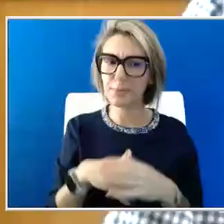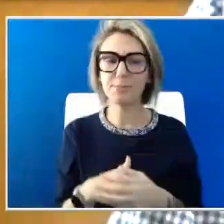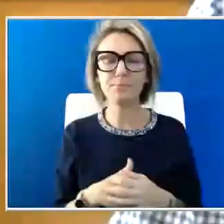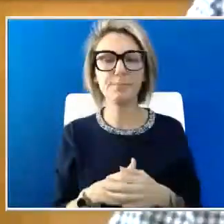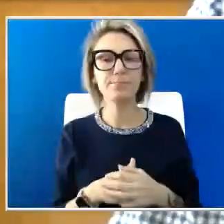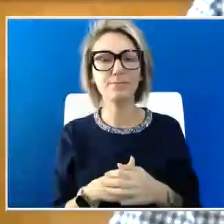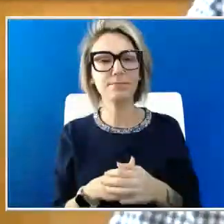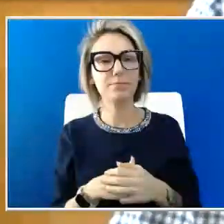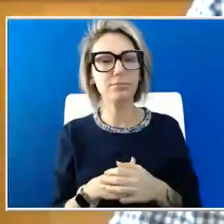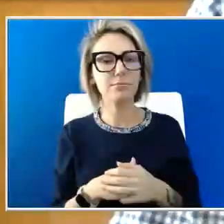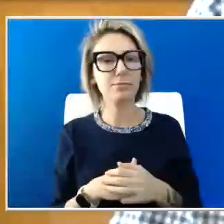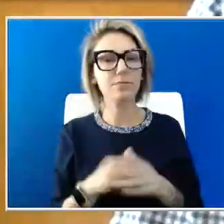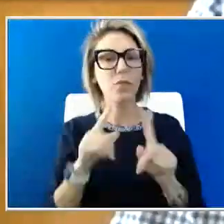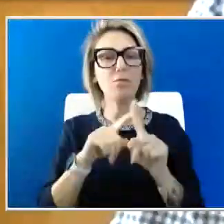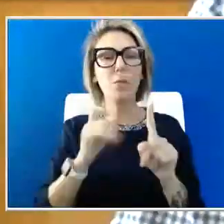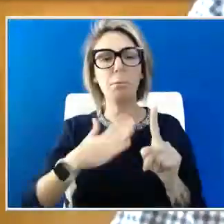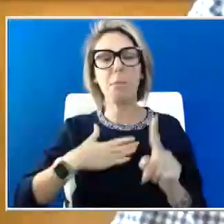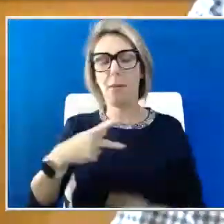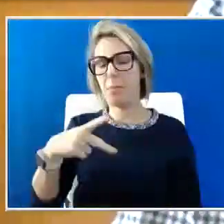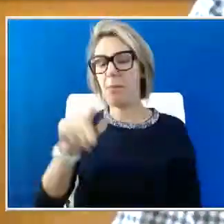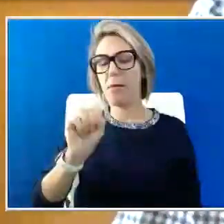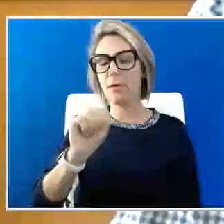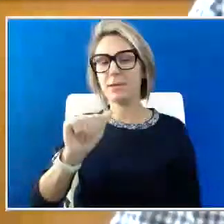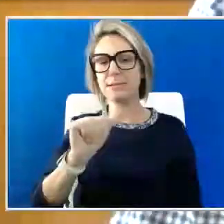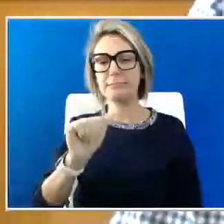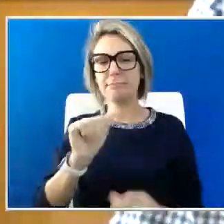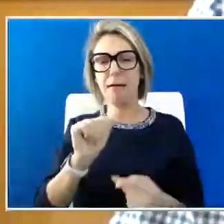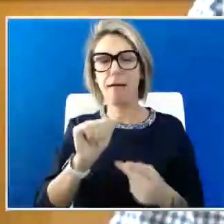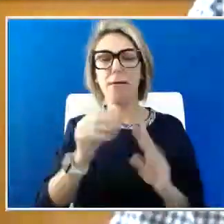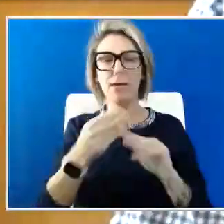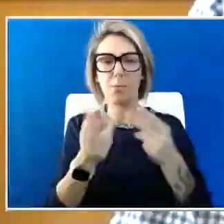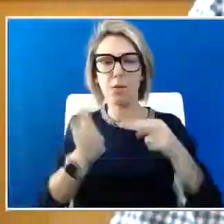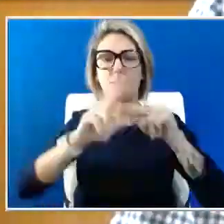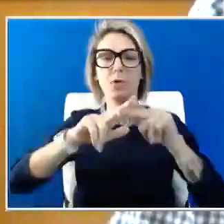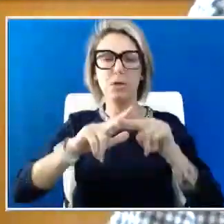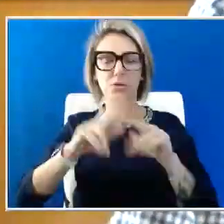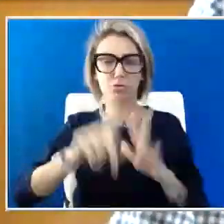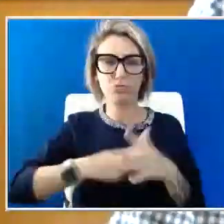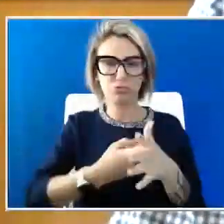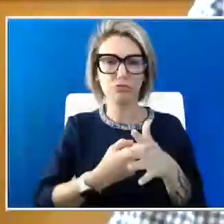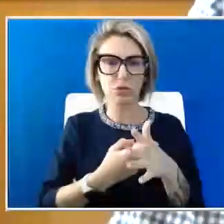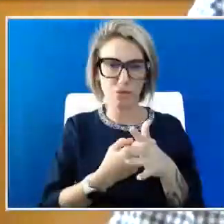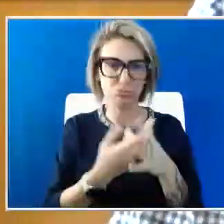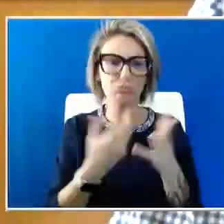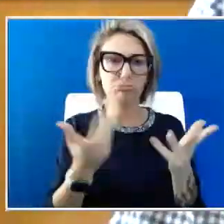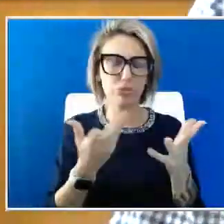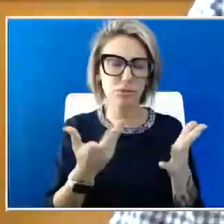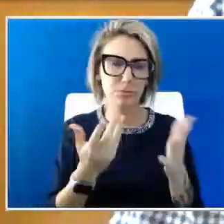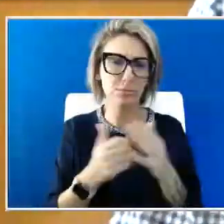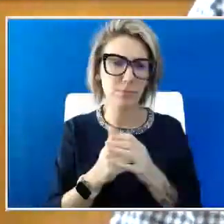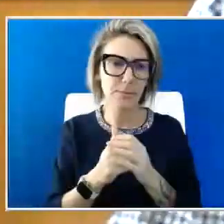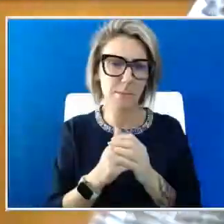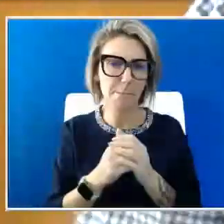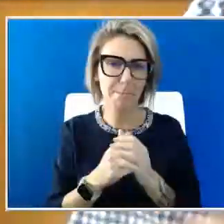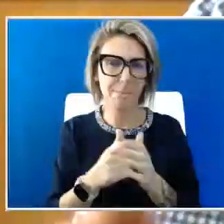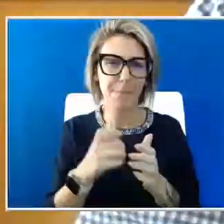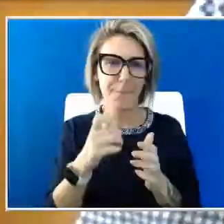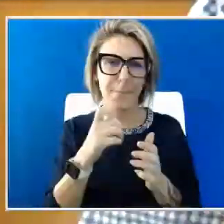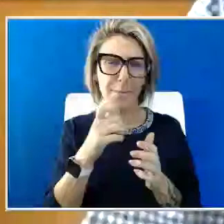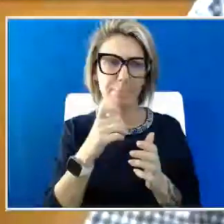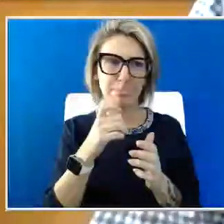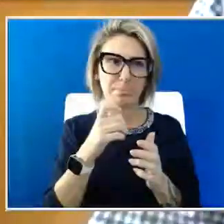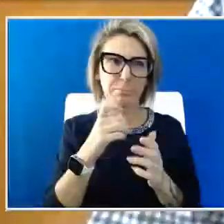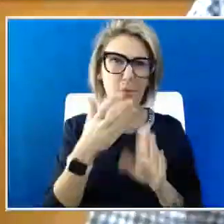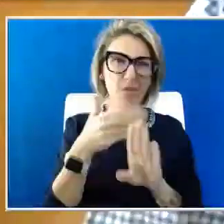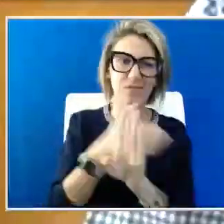By the rising PSA. My initial PSA was good, but then it wasn't real long before I